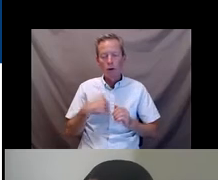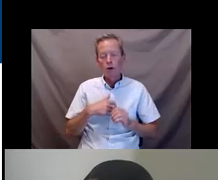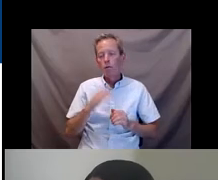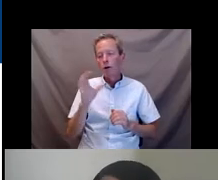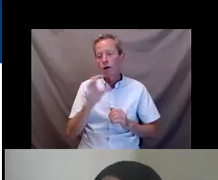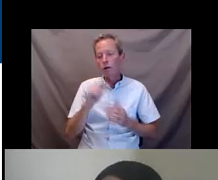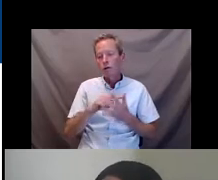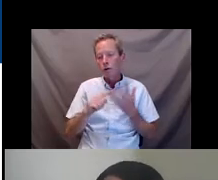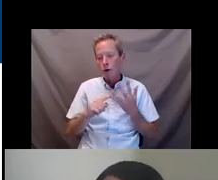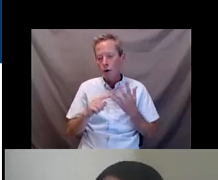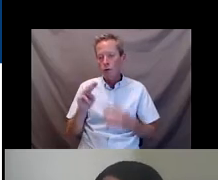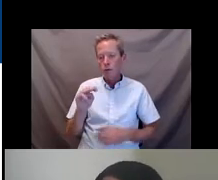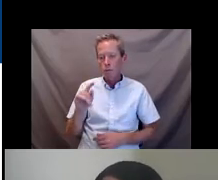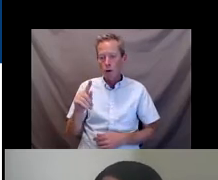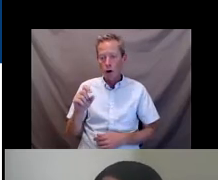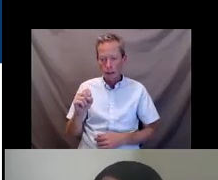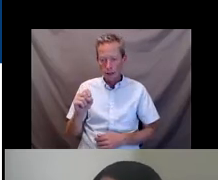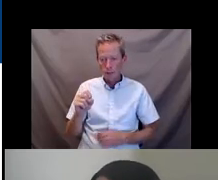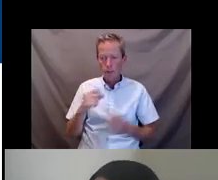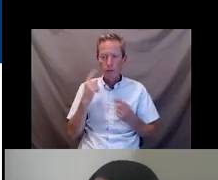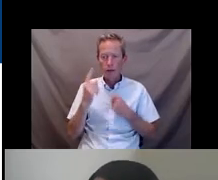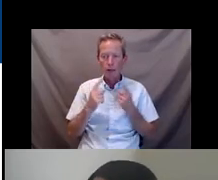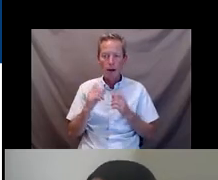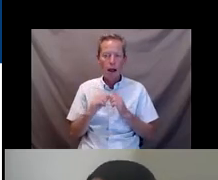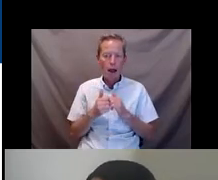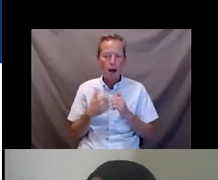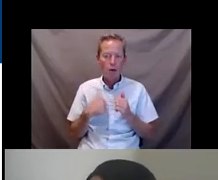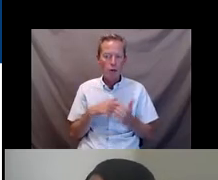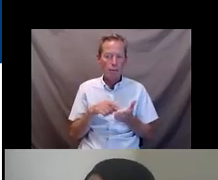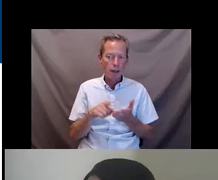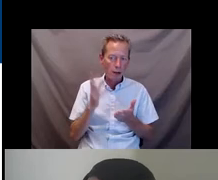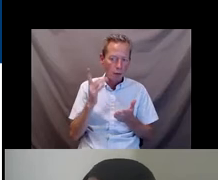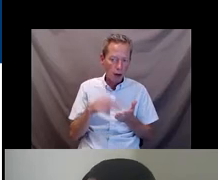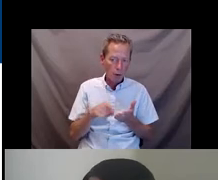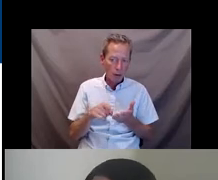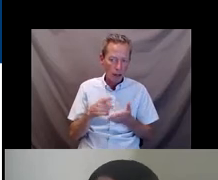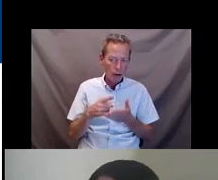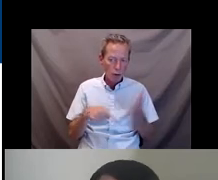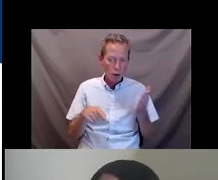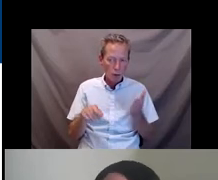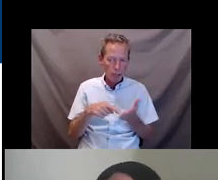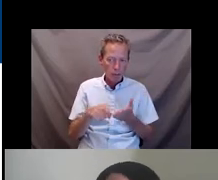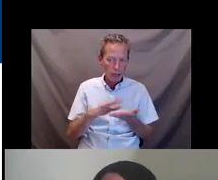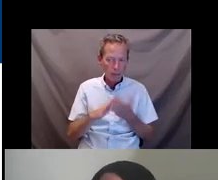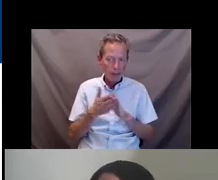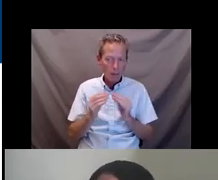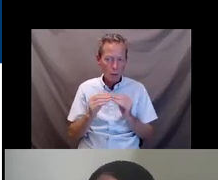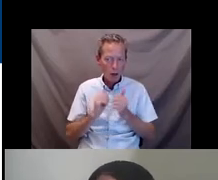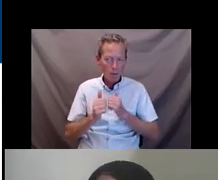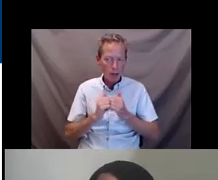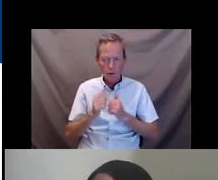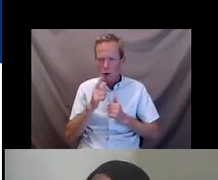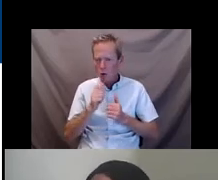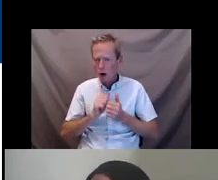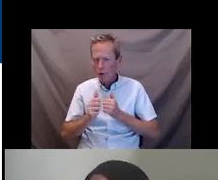those markets. When we think about how do we pay, why do we pay, what do we need to pay to be competitive? Who are our